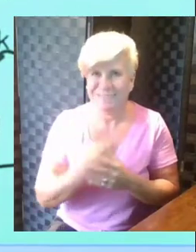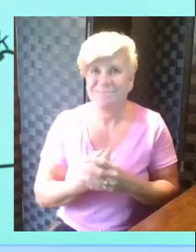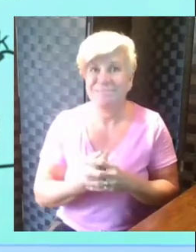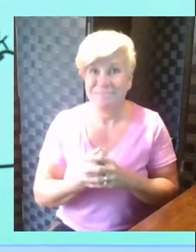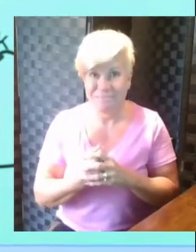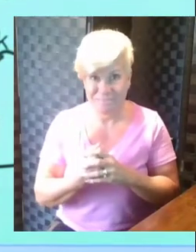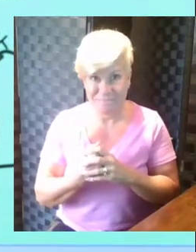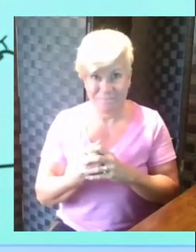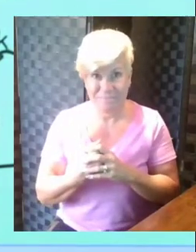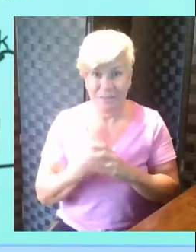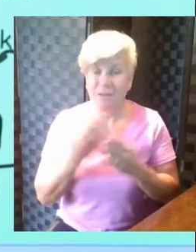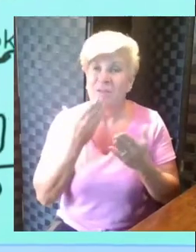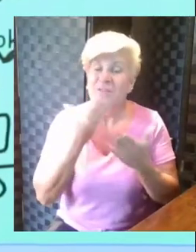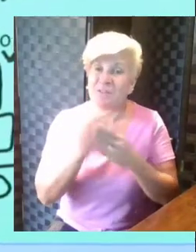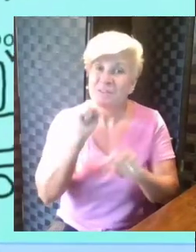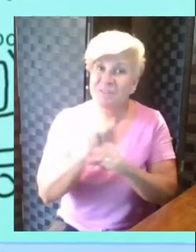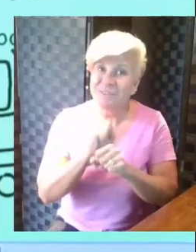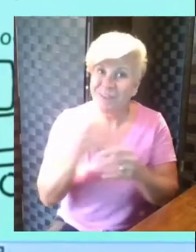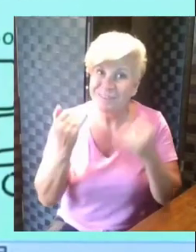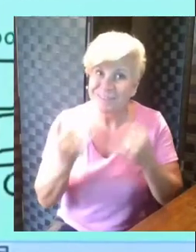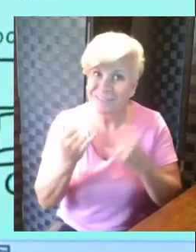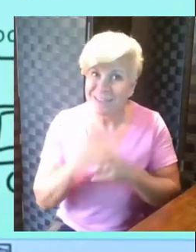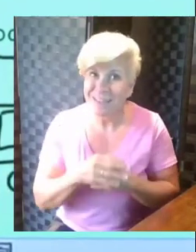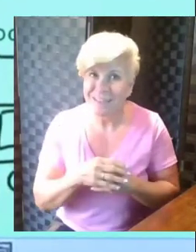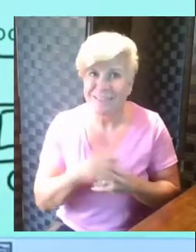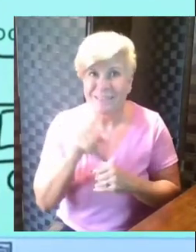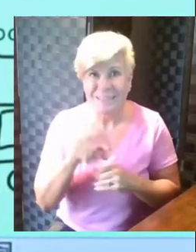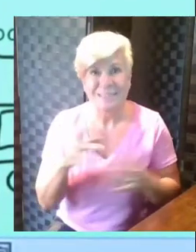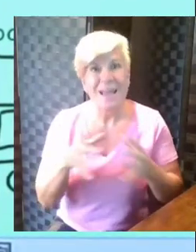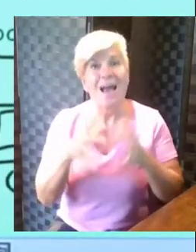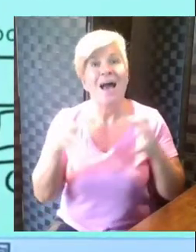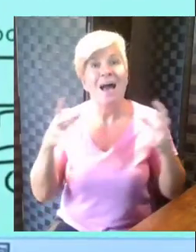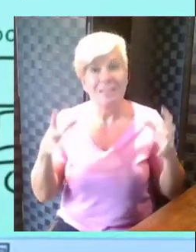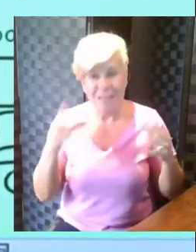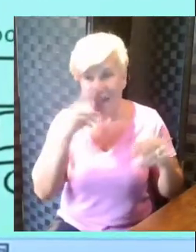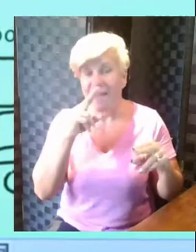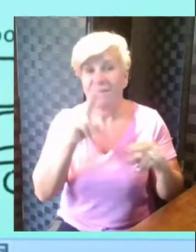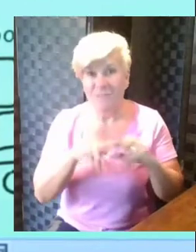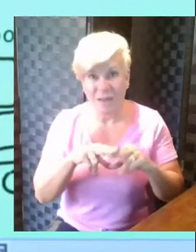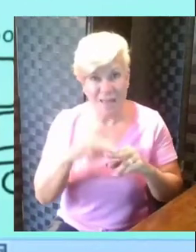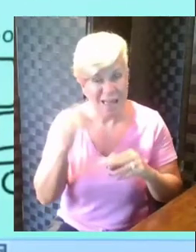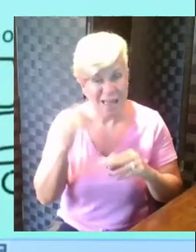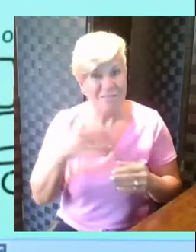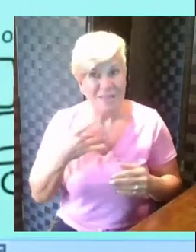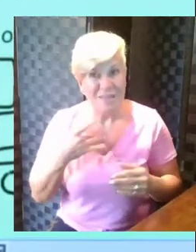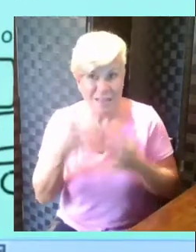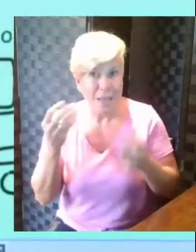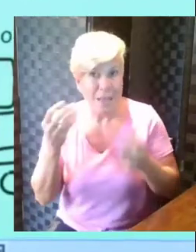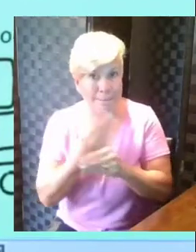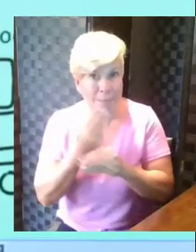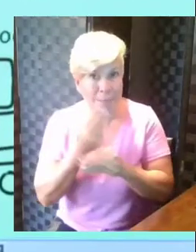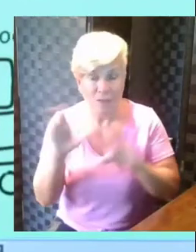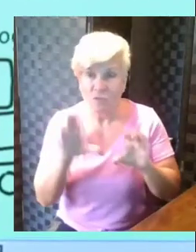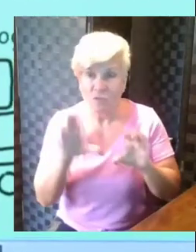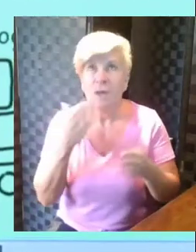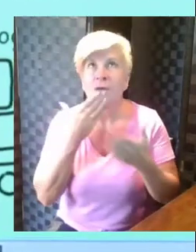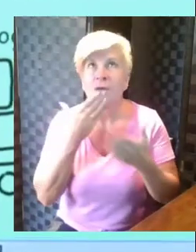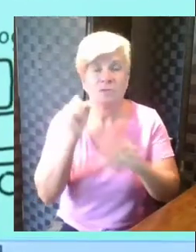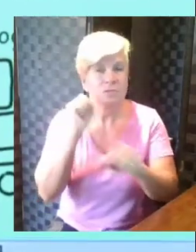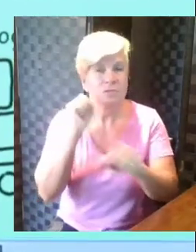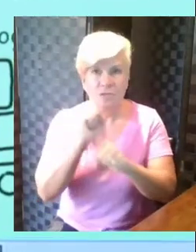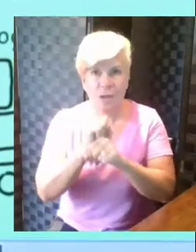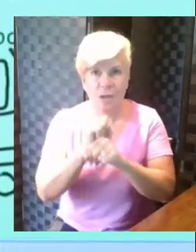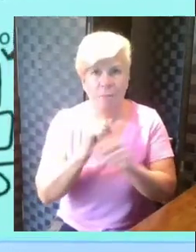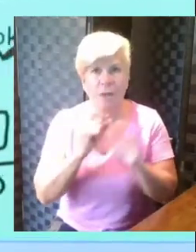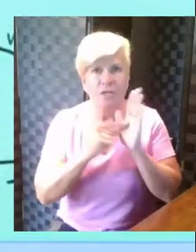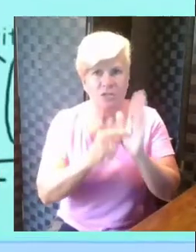414. Great work today, guys. This is a lot of fun. I know it seems like a lot of math, and you've done great work.